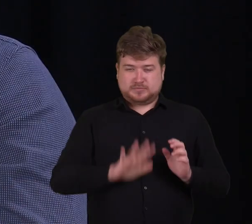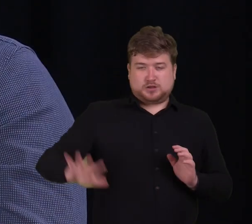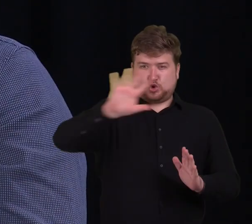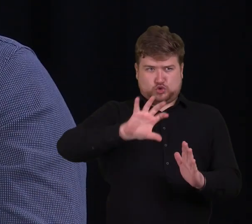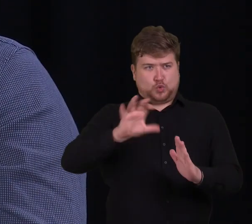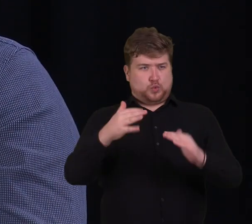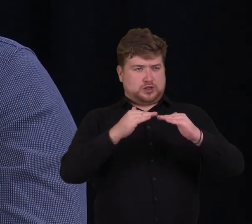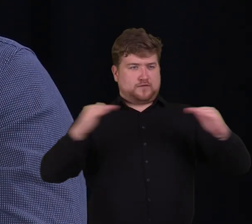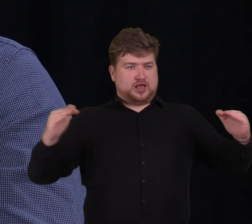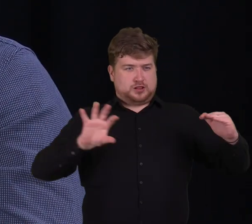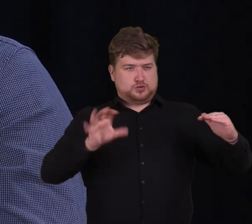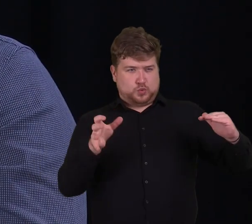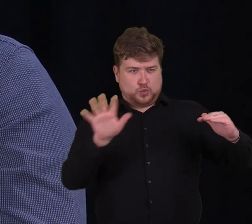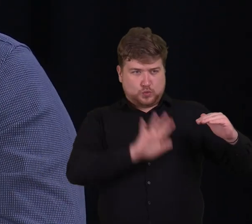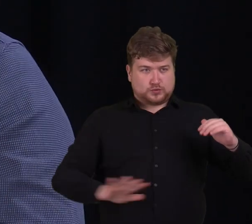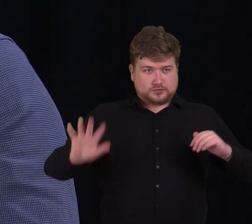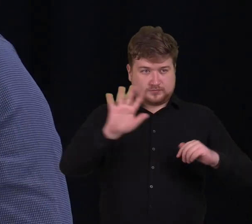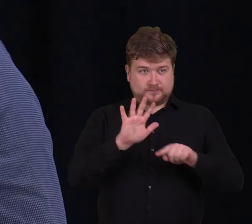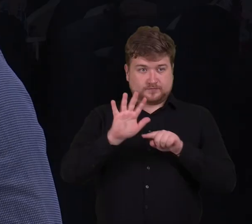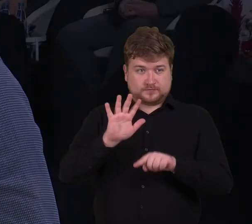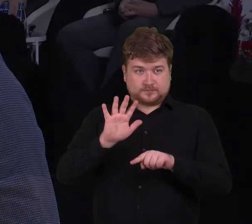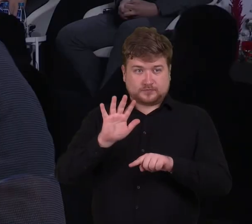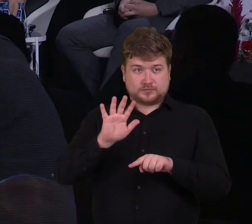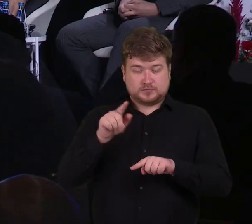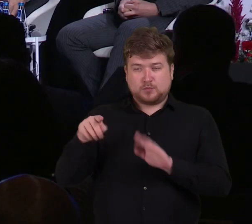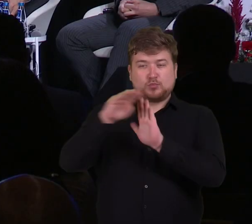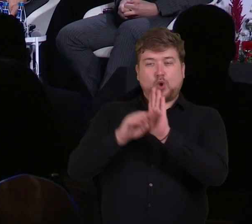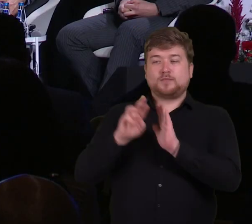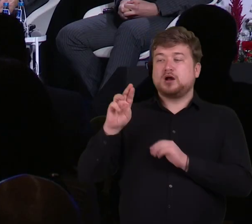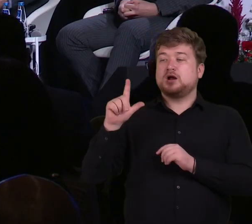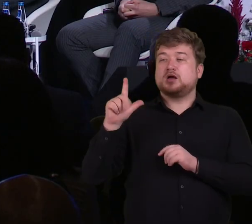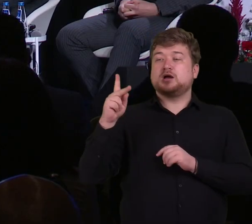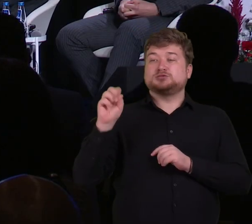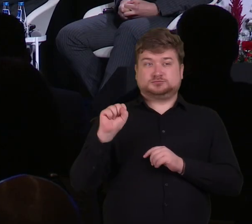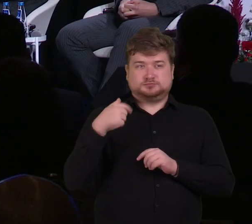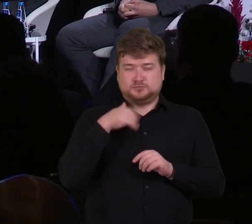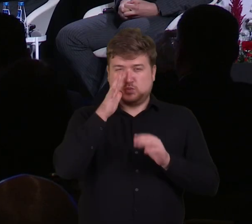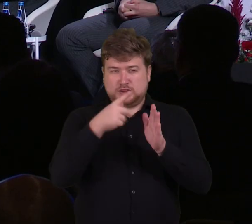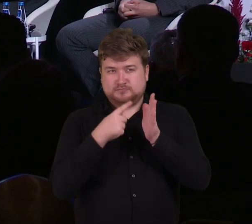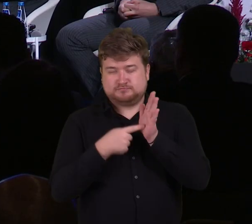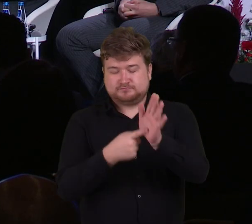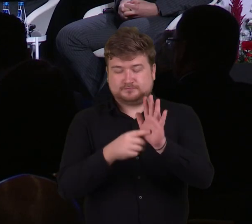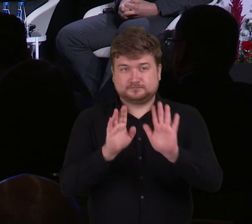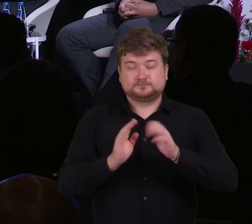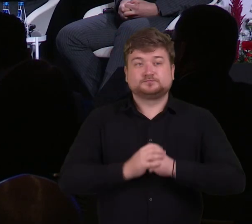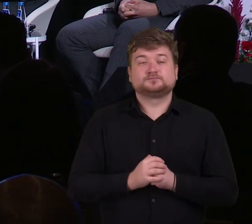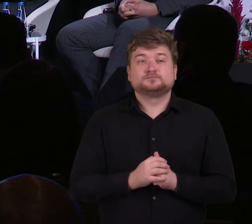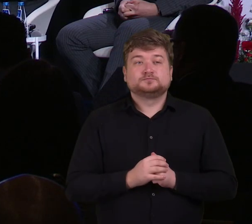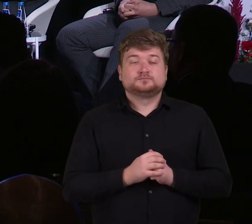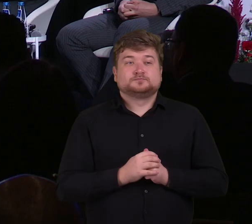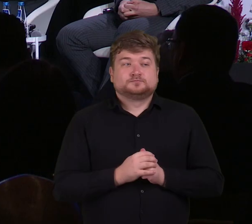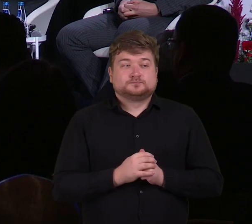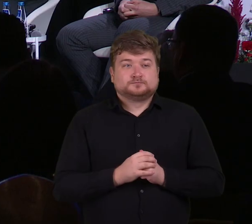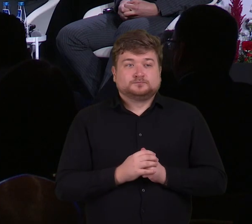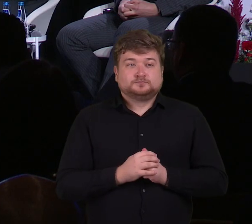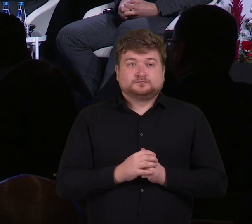do you elaborate in Slovenia as a good practice? Sorry? What do you elaborate as a good practice? Yeah. Since the program